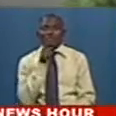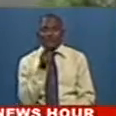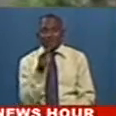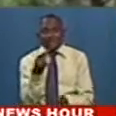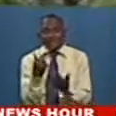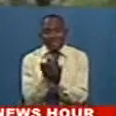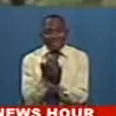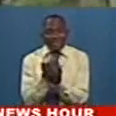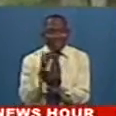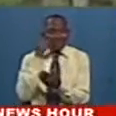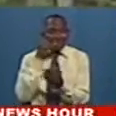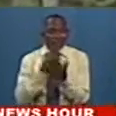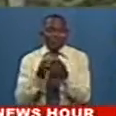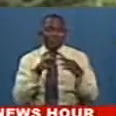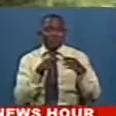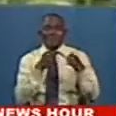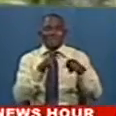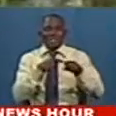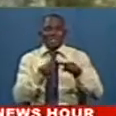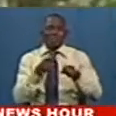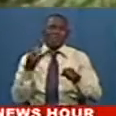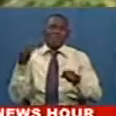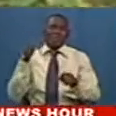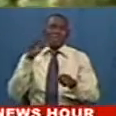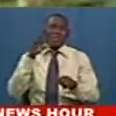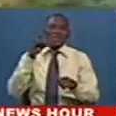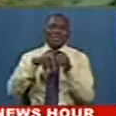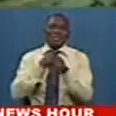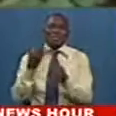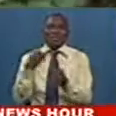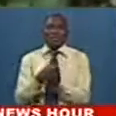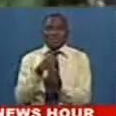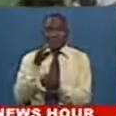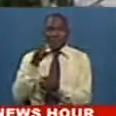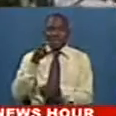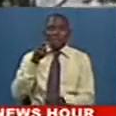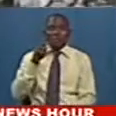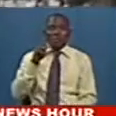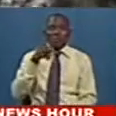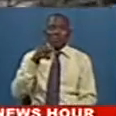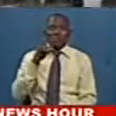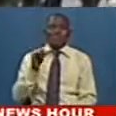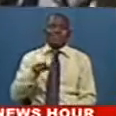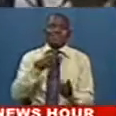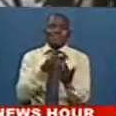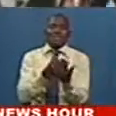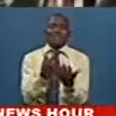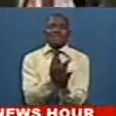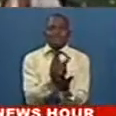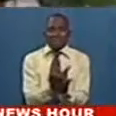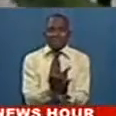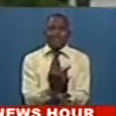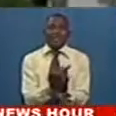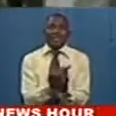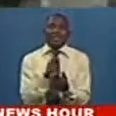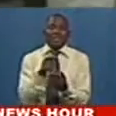Indeed, Ghana and Japan's relations started some 90 years back when Dr. Noguchi stepped foot here,